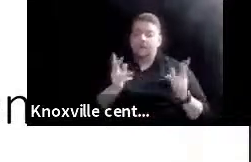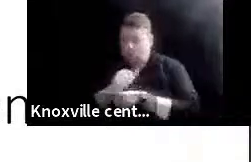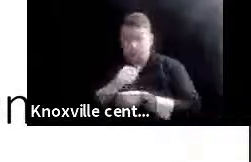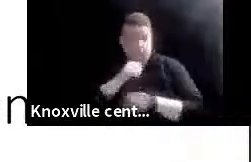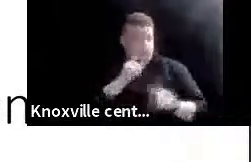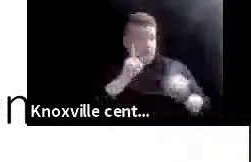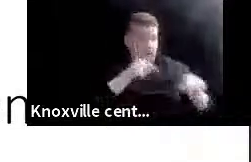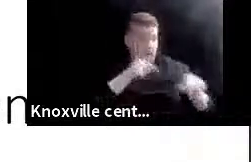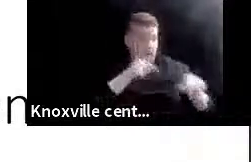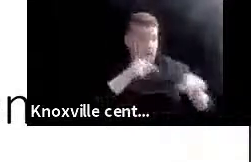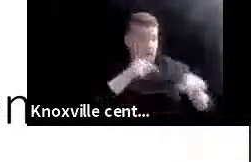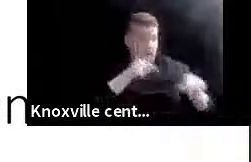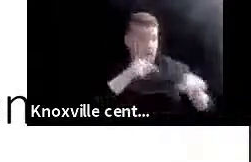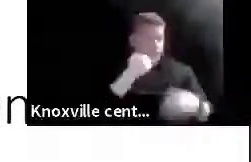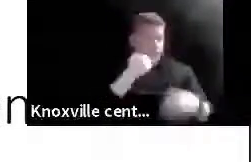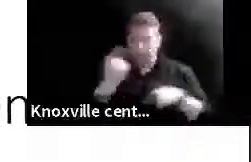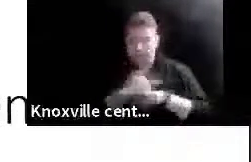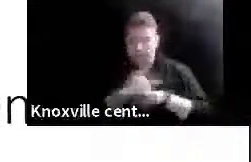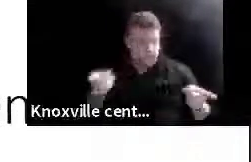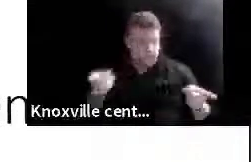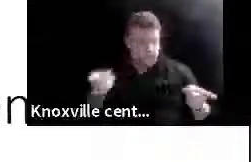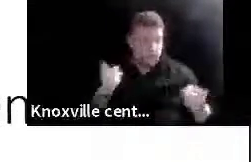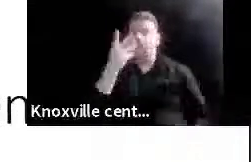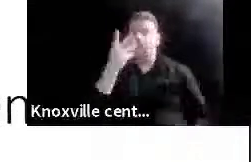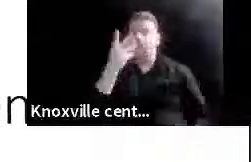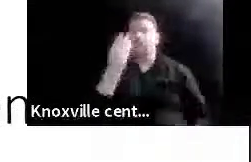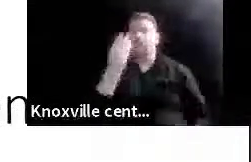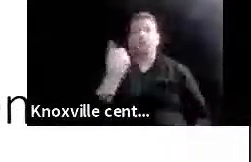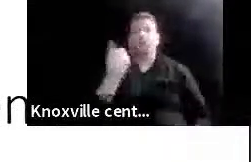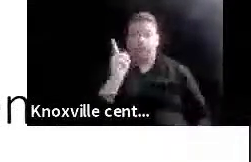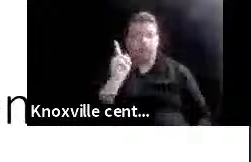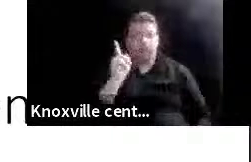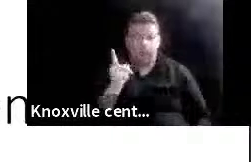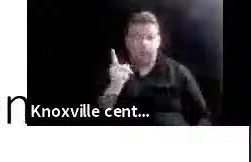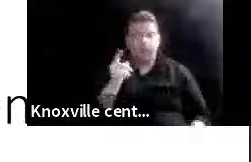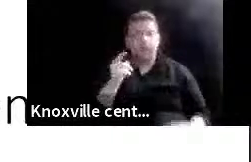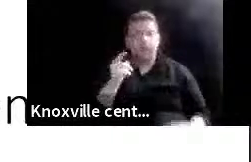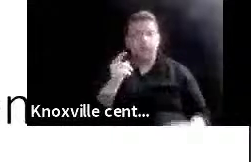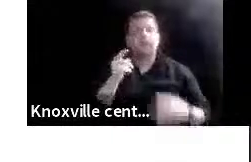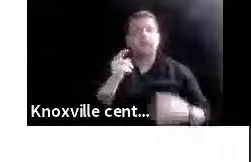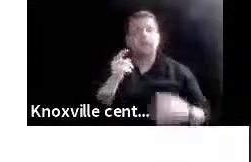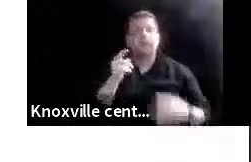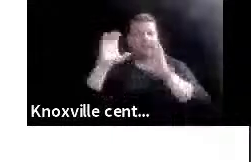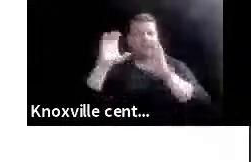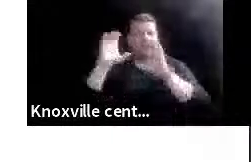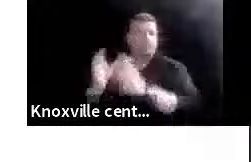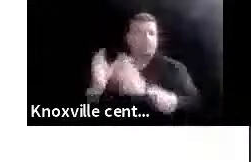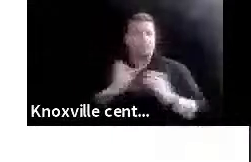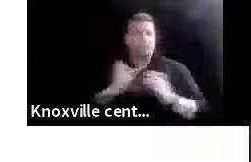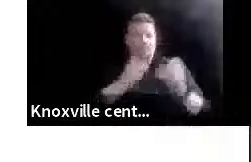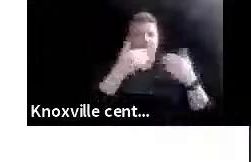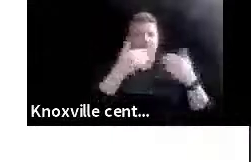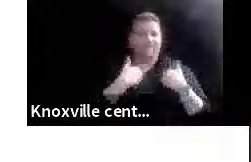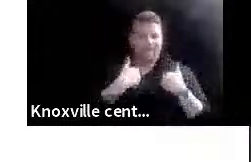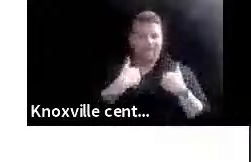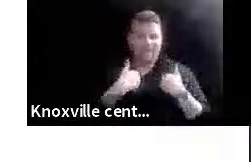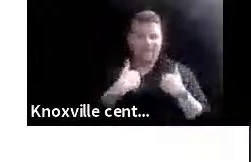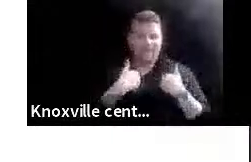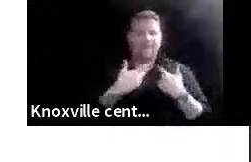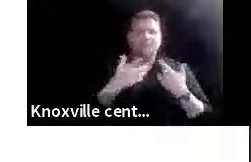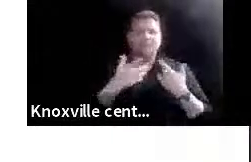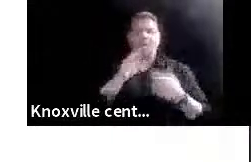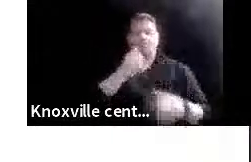if people aren't going to work and they're not going home on these days, what are they doing? Well, we do have those 4 other data